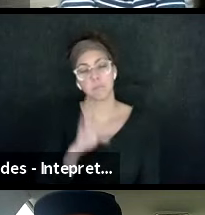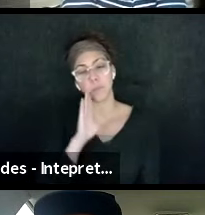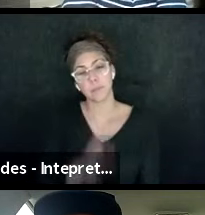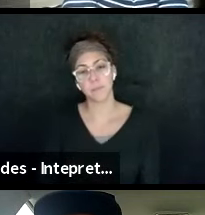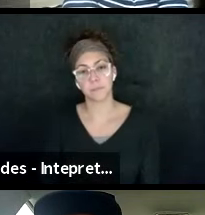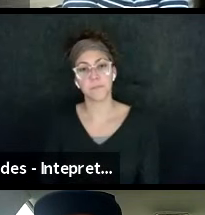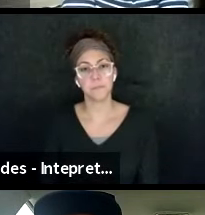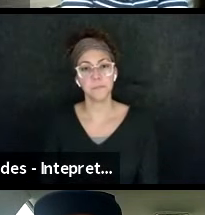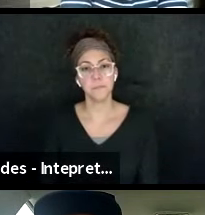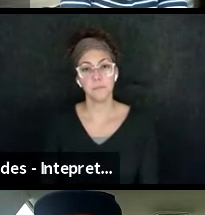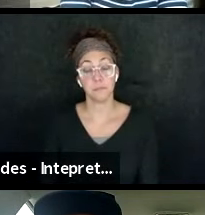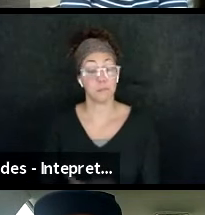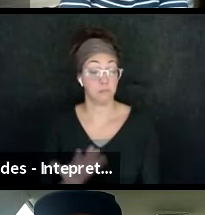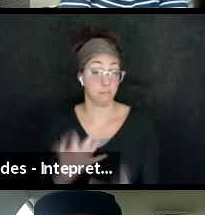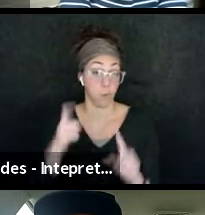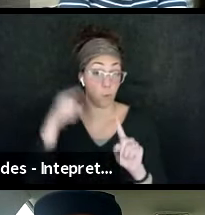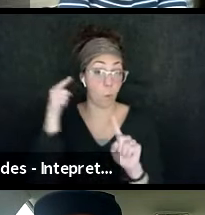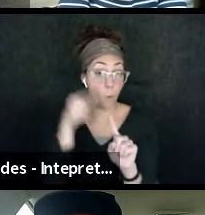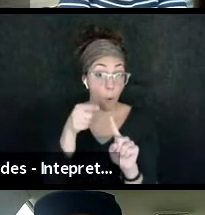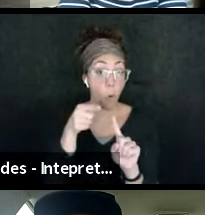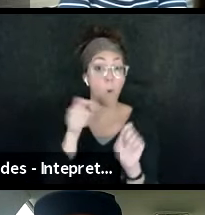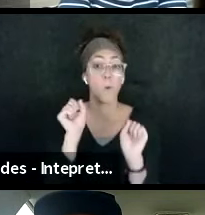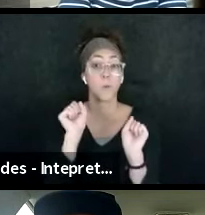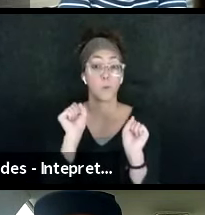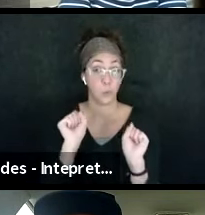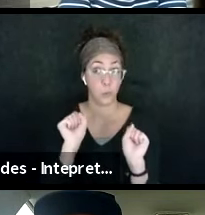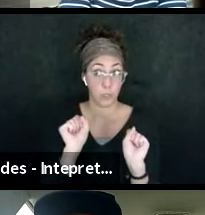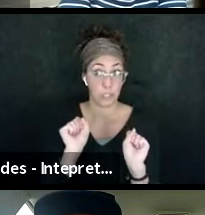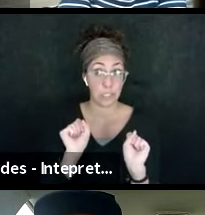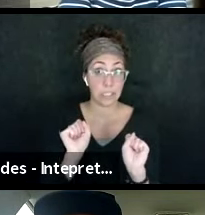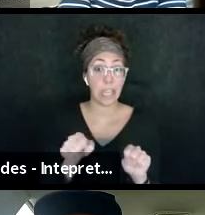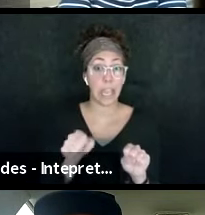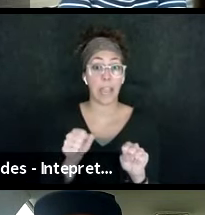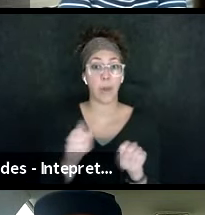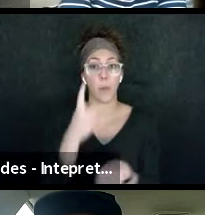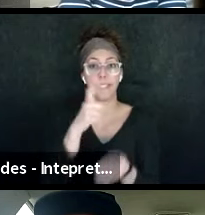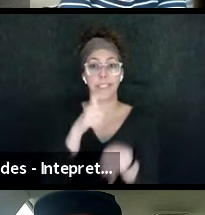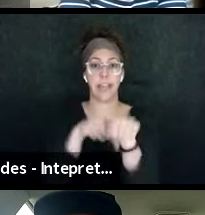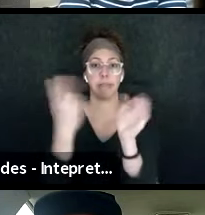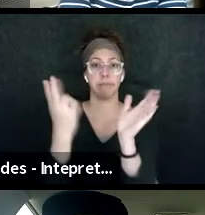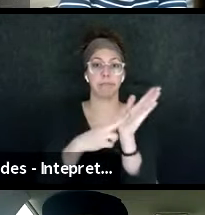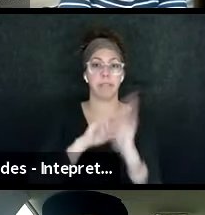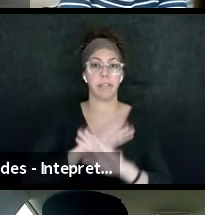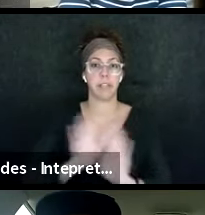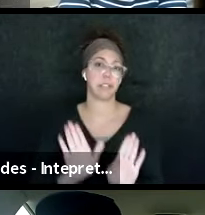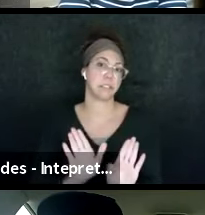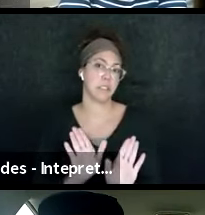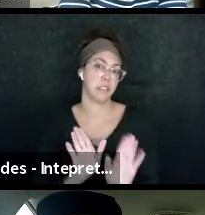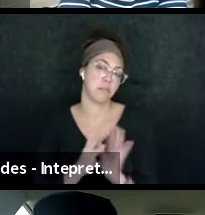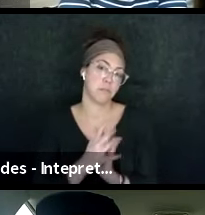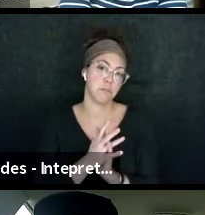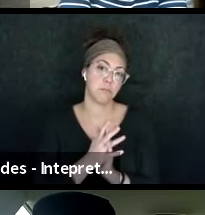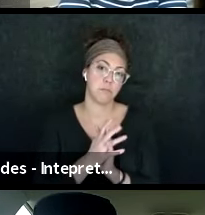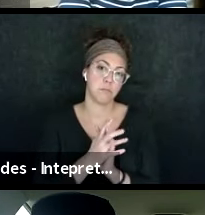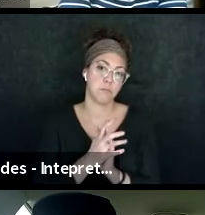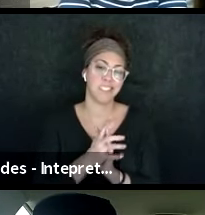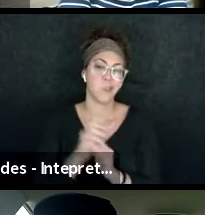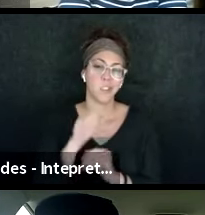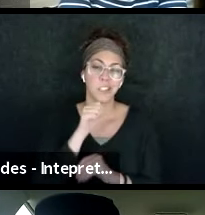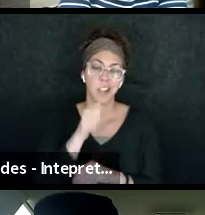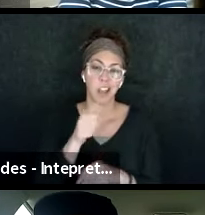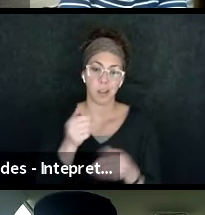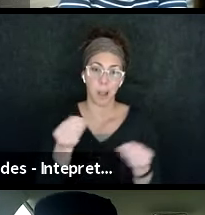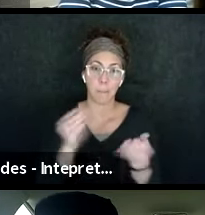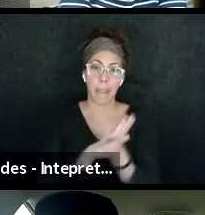to filter it in a way that you won't have to sign it multiple times. So it's not going to be a hard copy process. It's going to